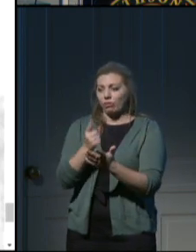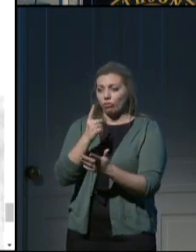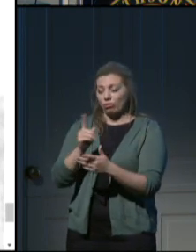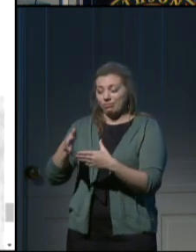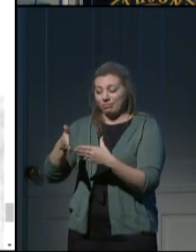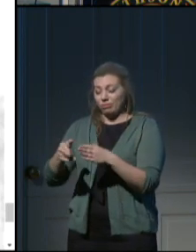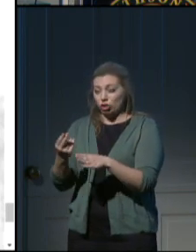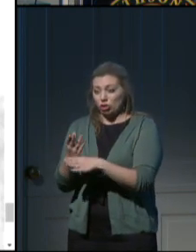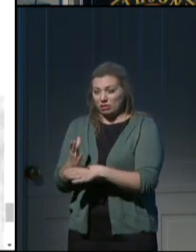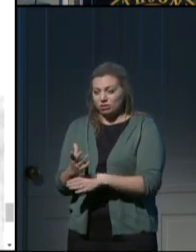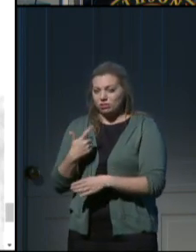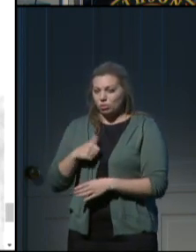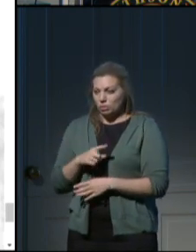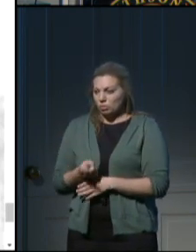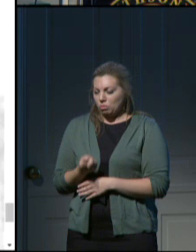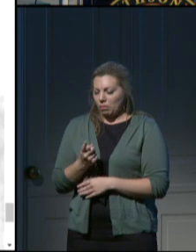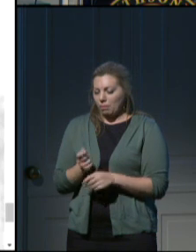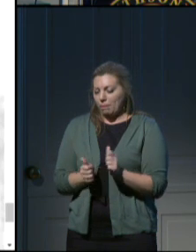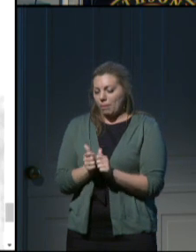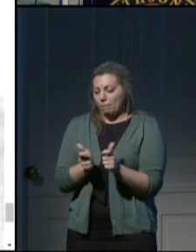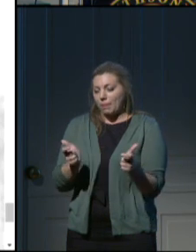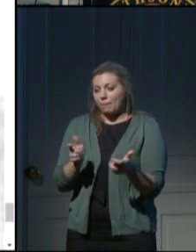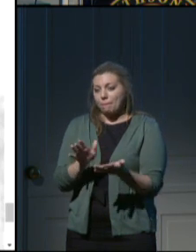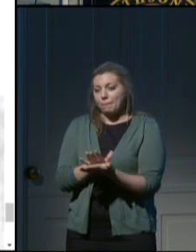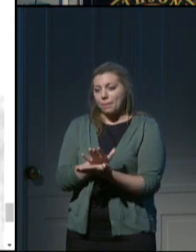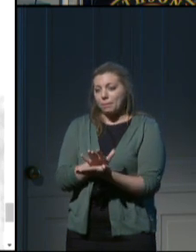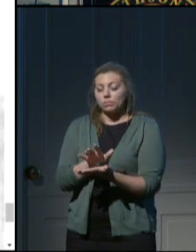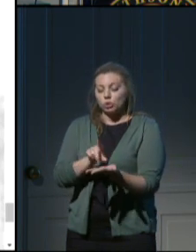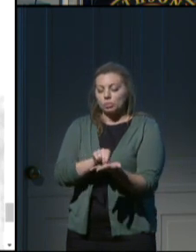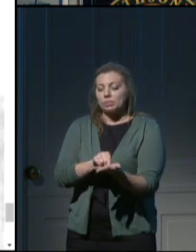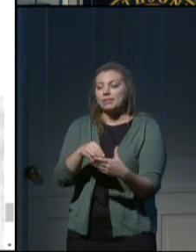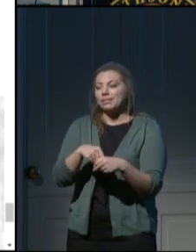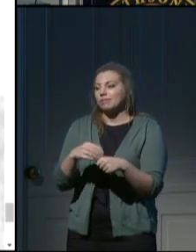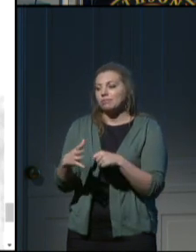We're one of the bigger papers in the country. We are very